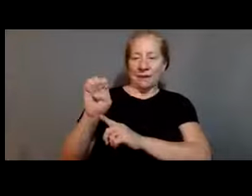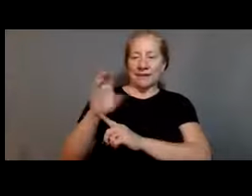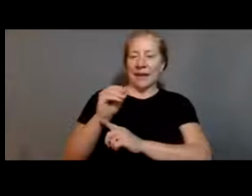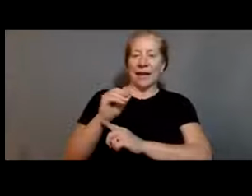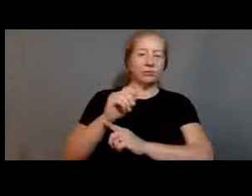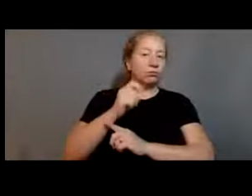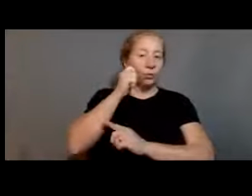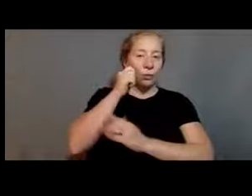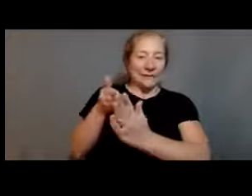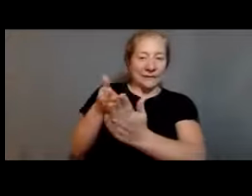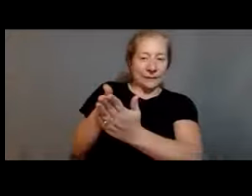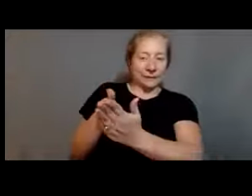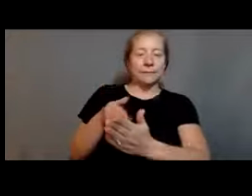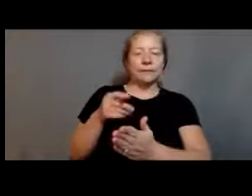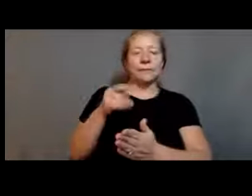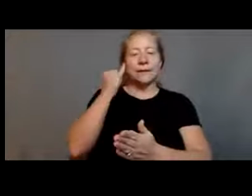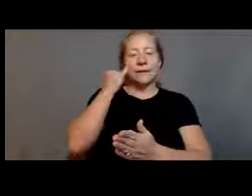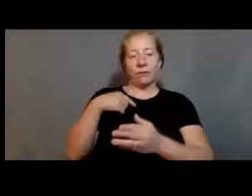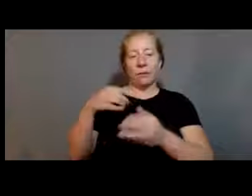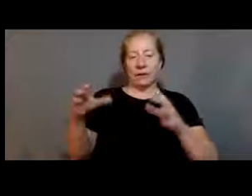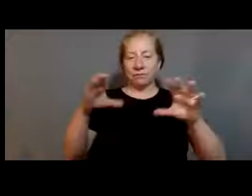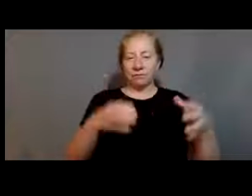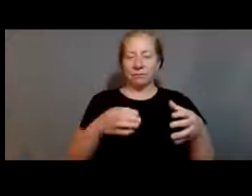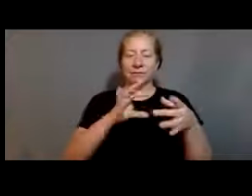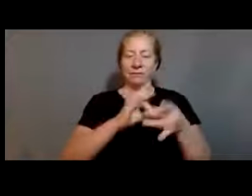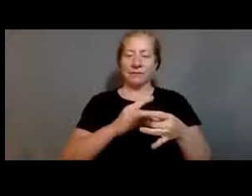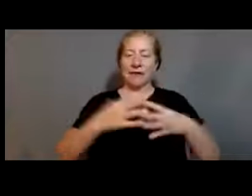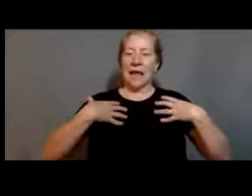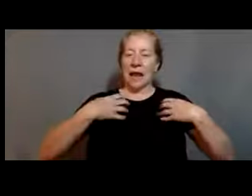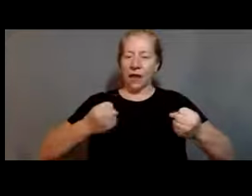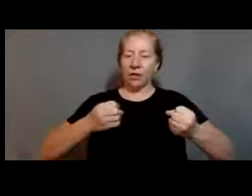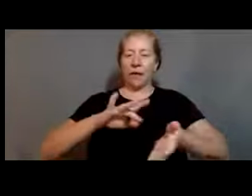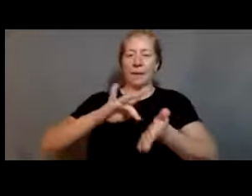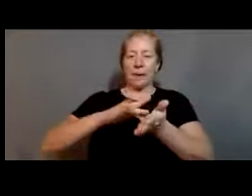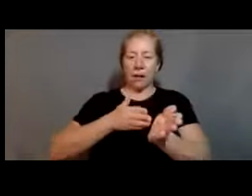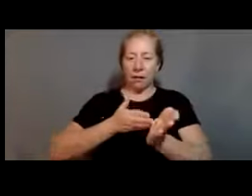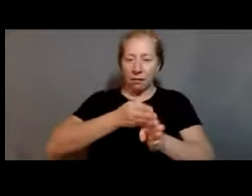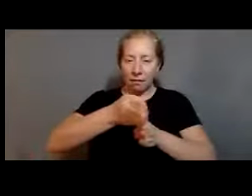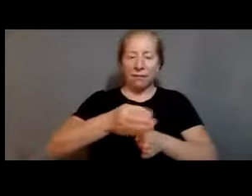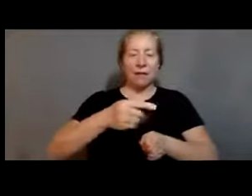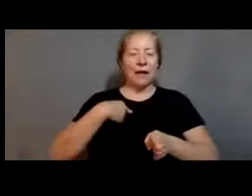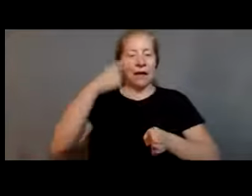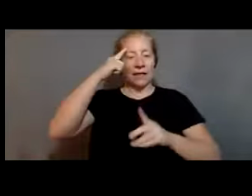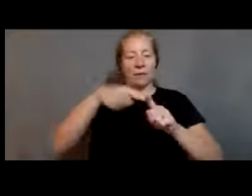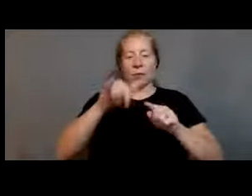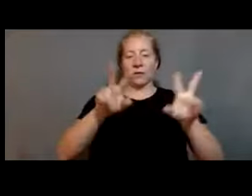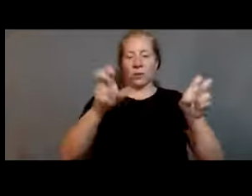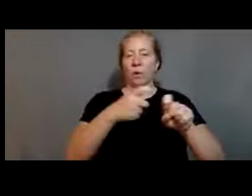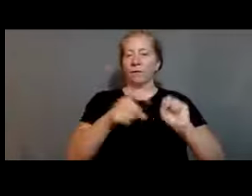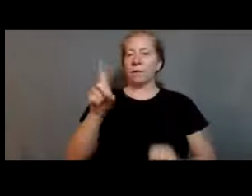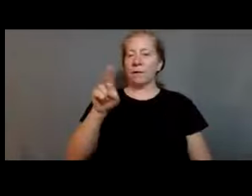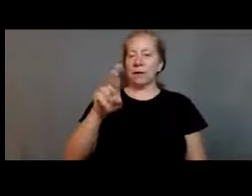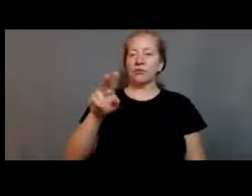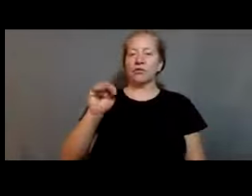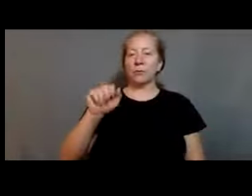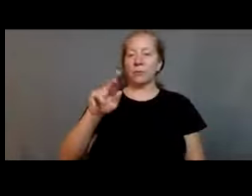and put it in a context of a health concern, I'd like to use this quote from Dr.